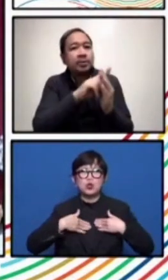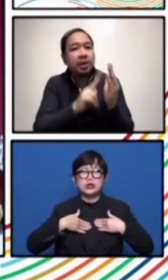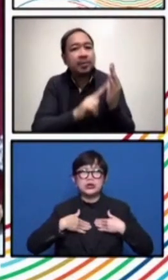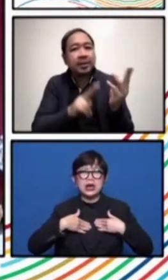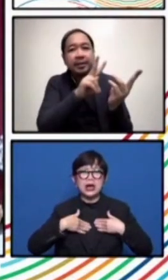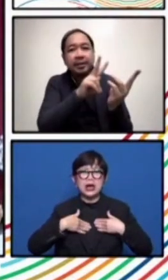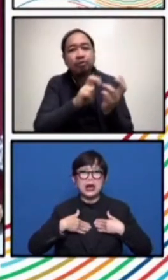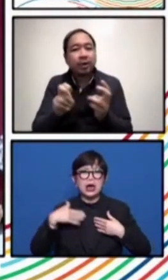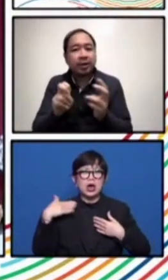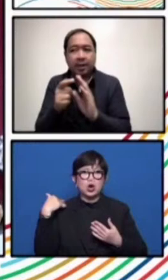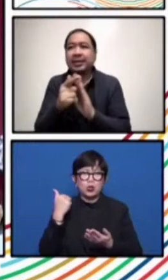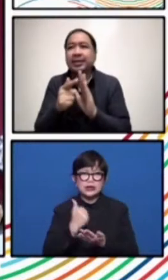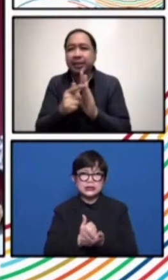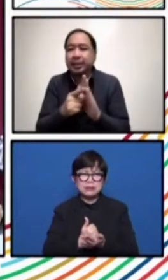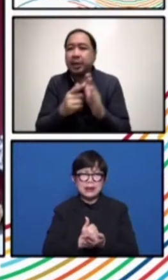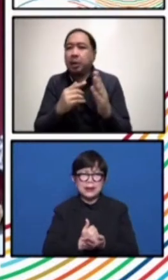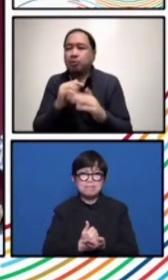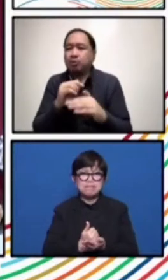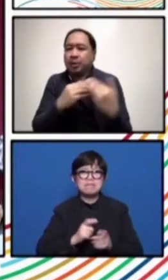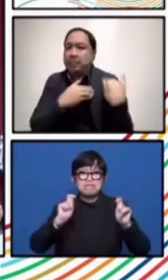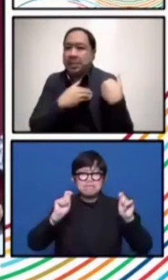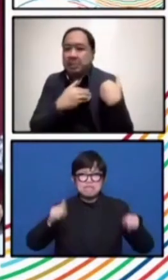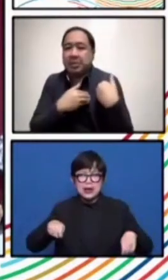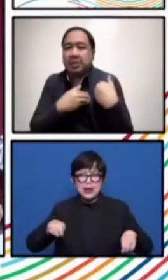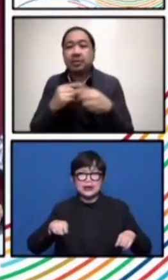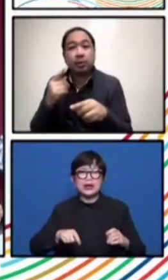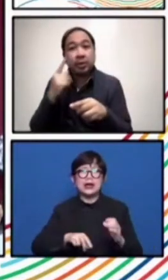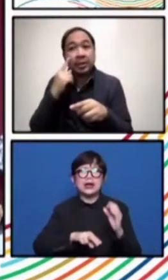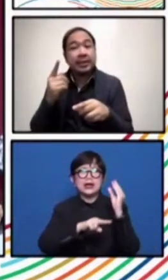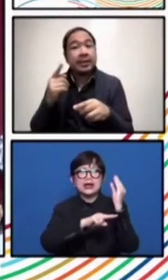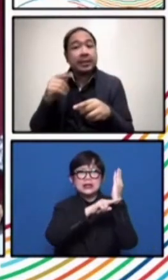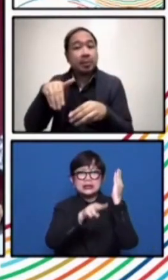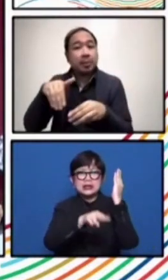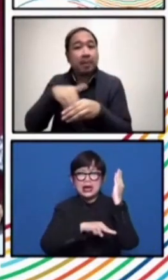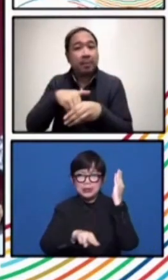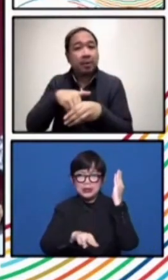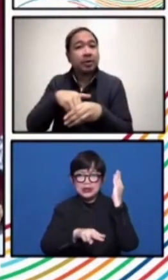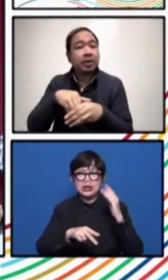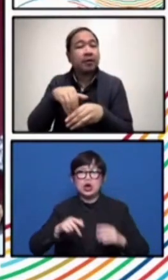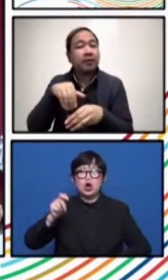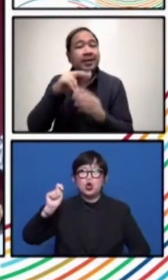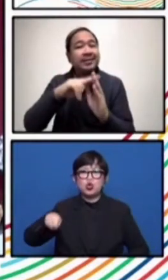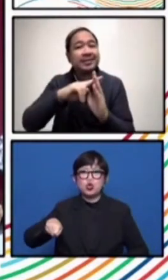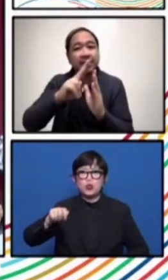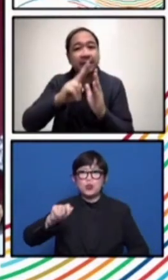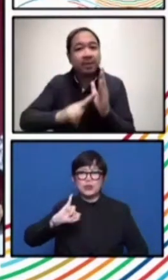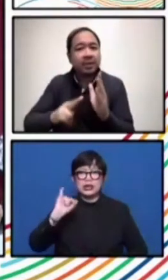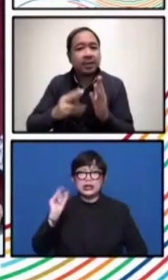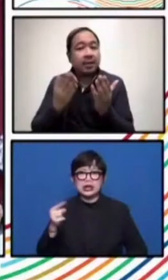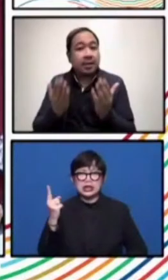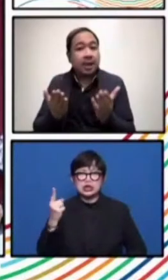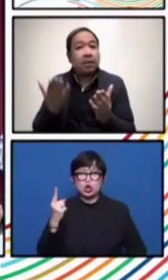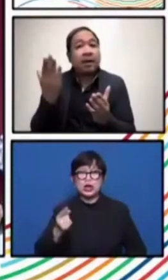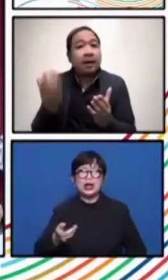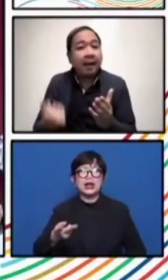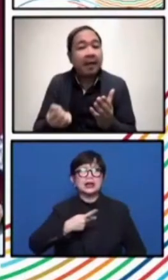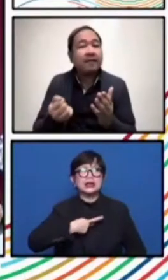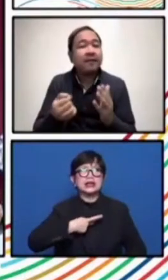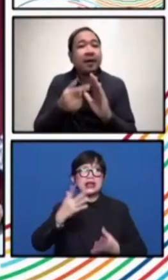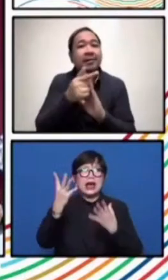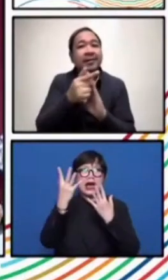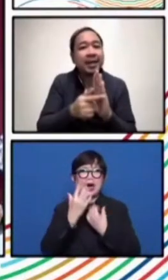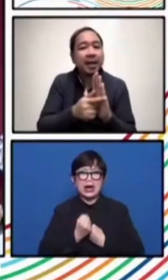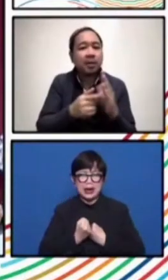Bond State party latest particles between aprilism and now I have a legal obligation to protect and